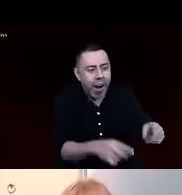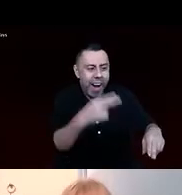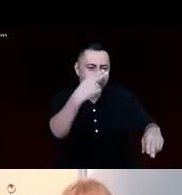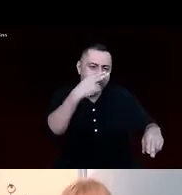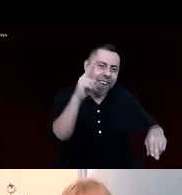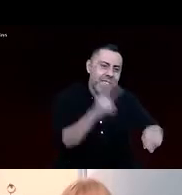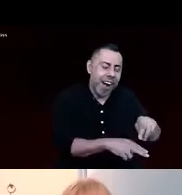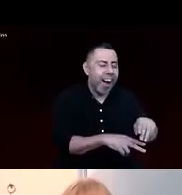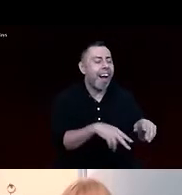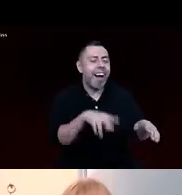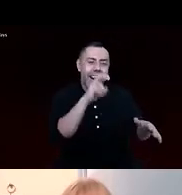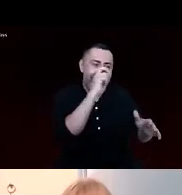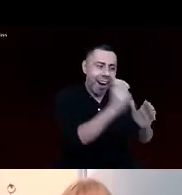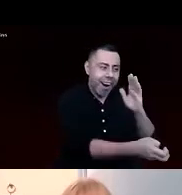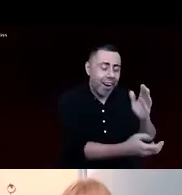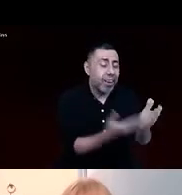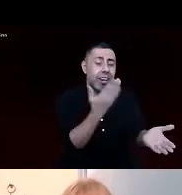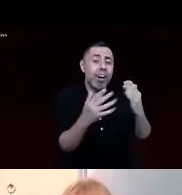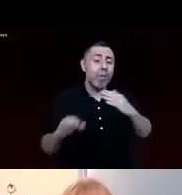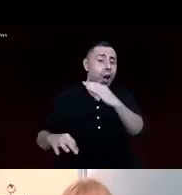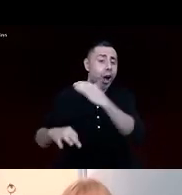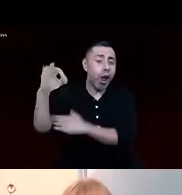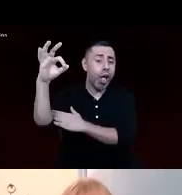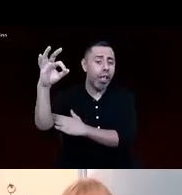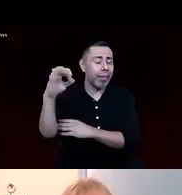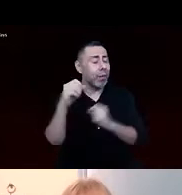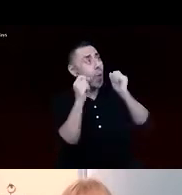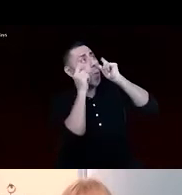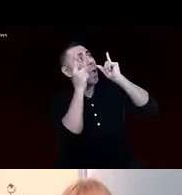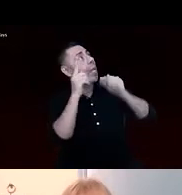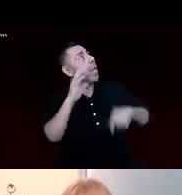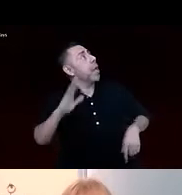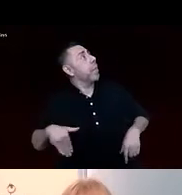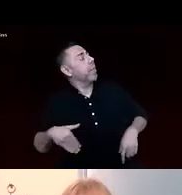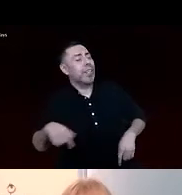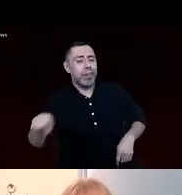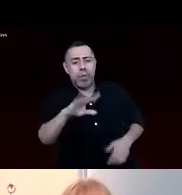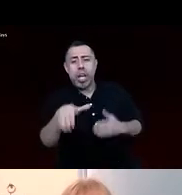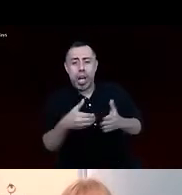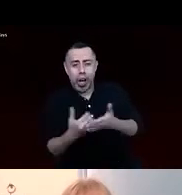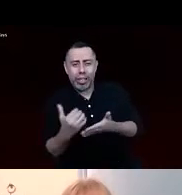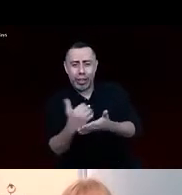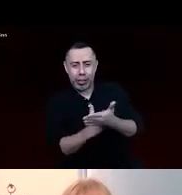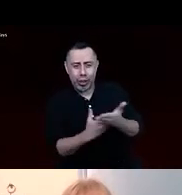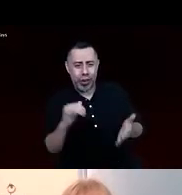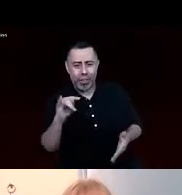late. I mean, we all deserve that after a period of time.